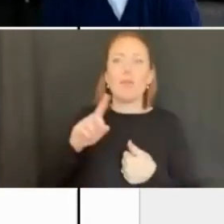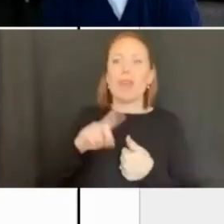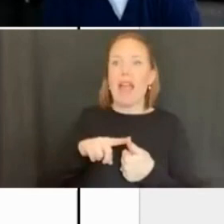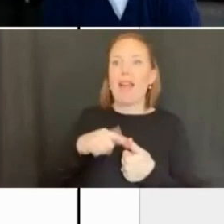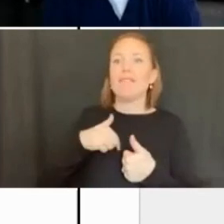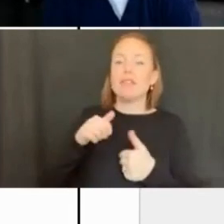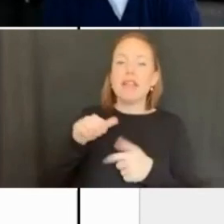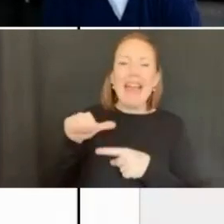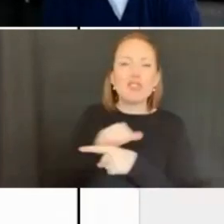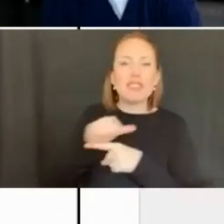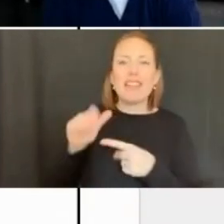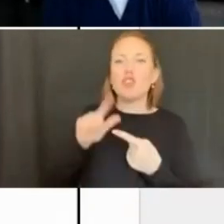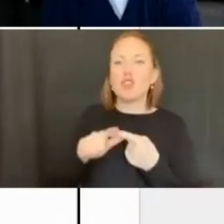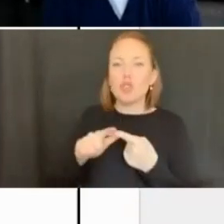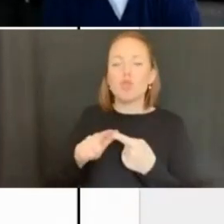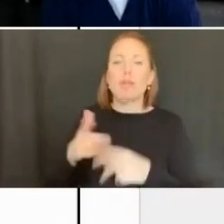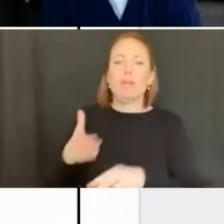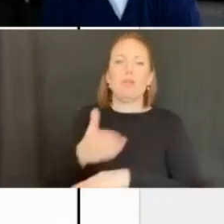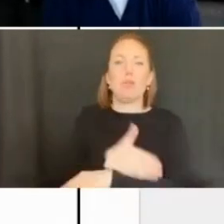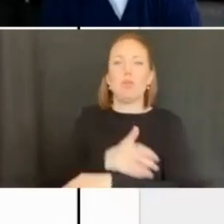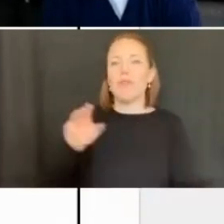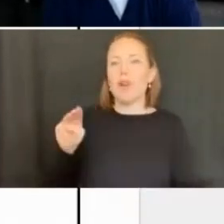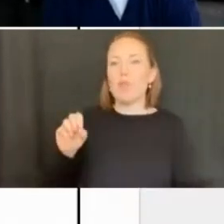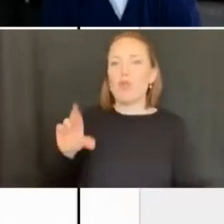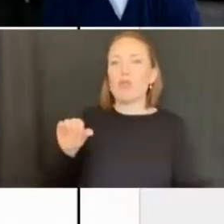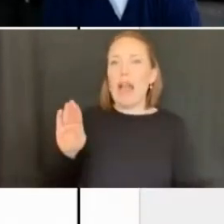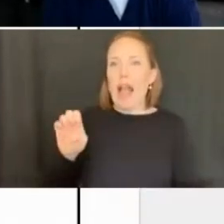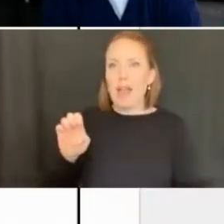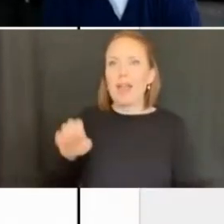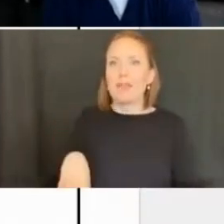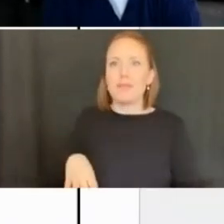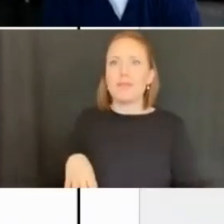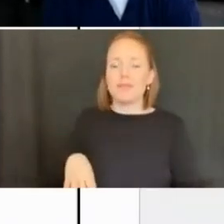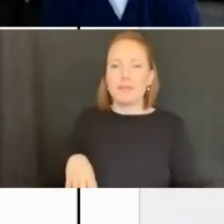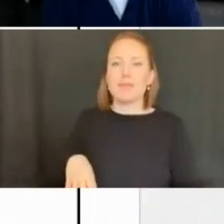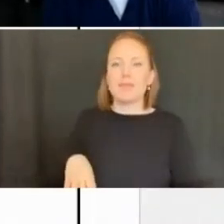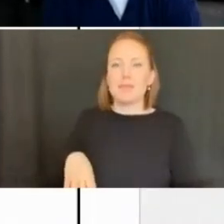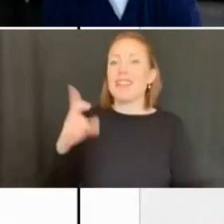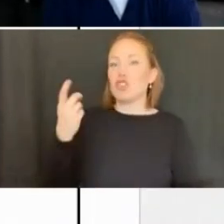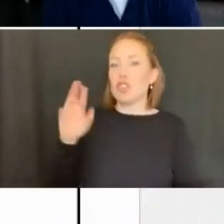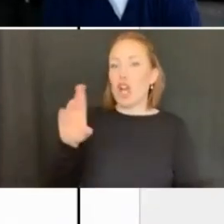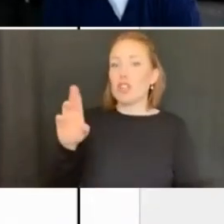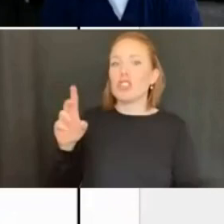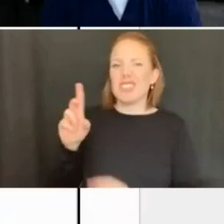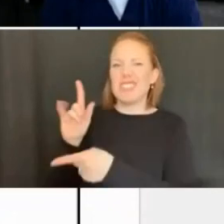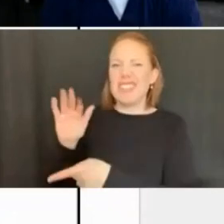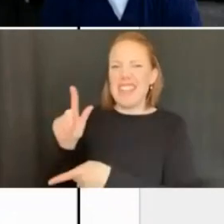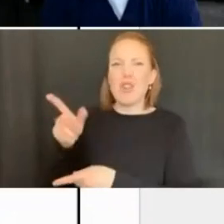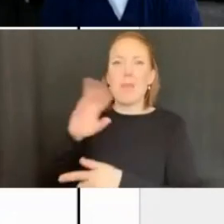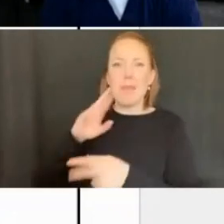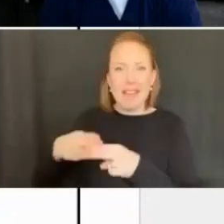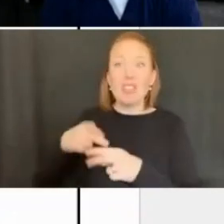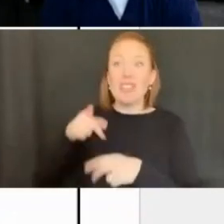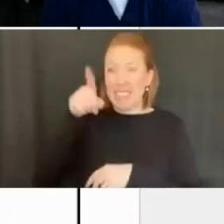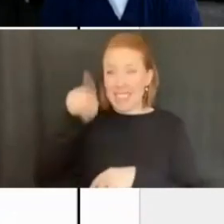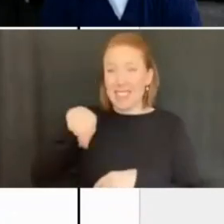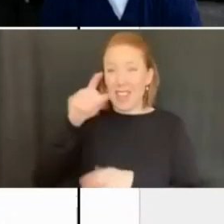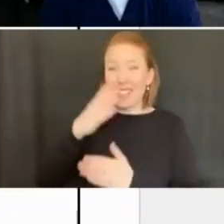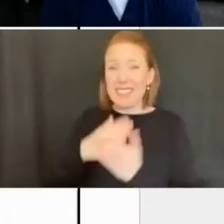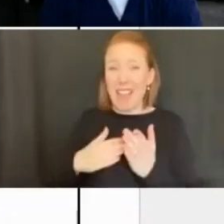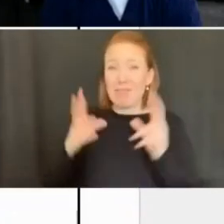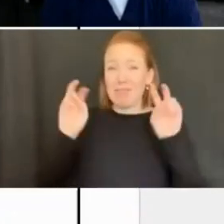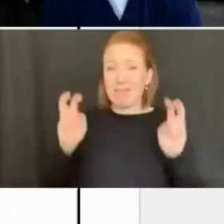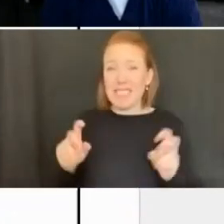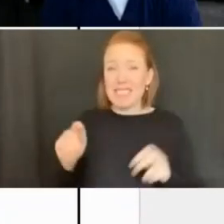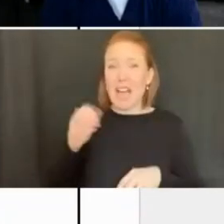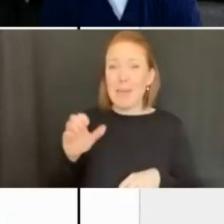to boost morale. And even Dr. Daniel said these are some of the lessons that he would even reference as a working professional. They're not